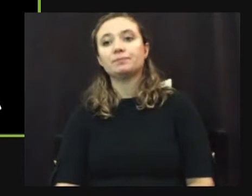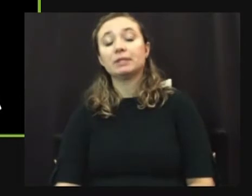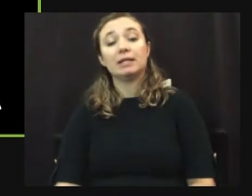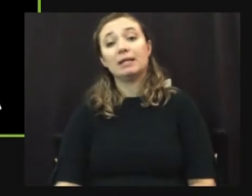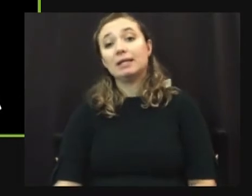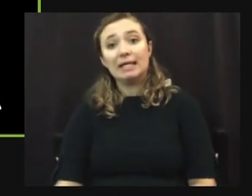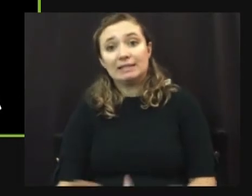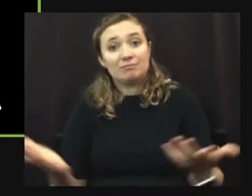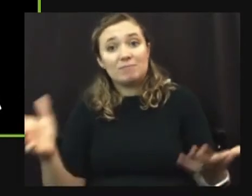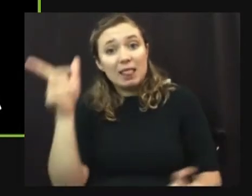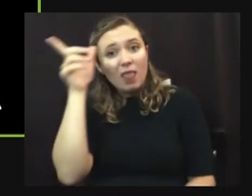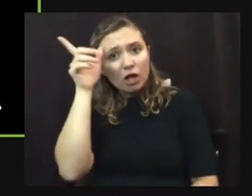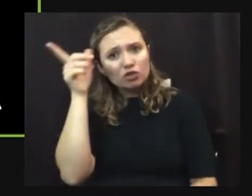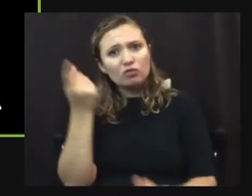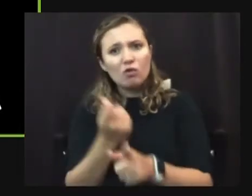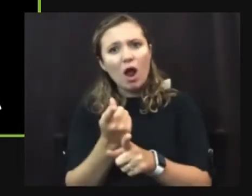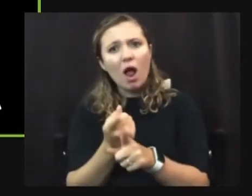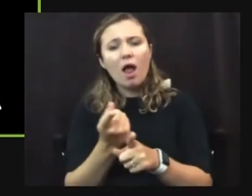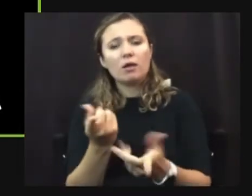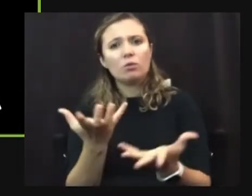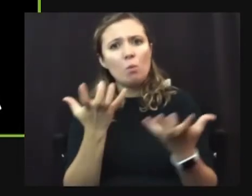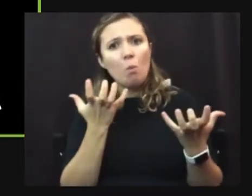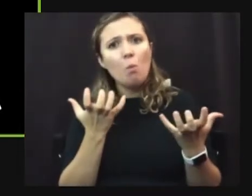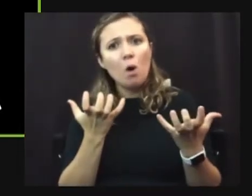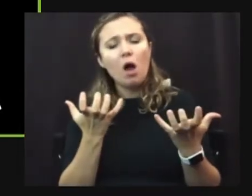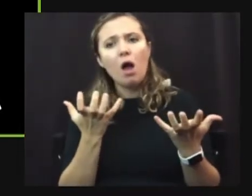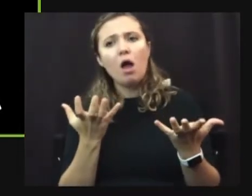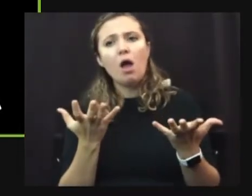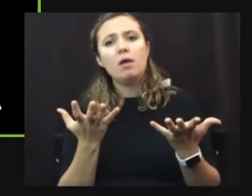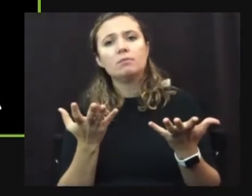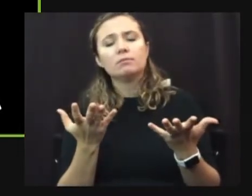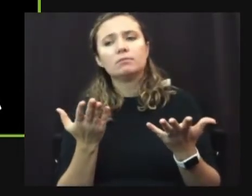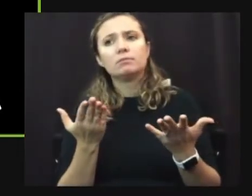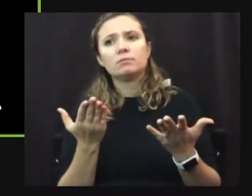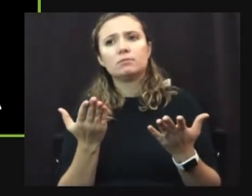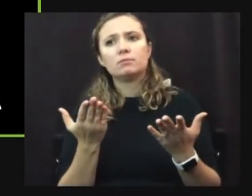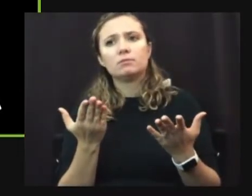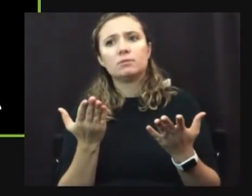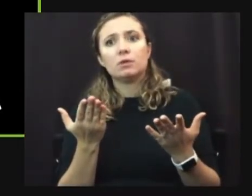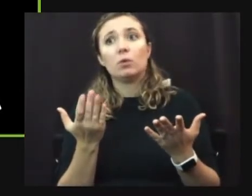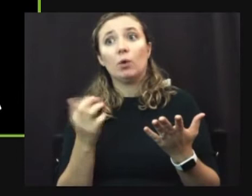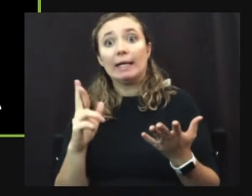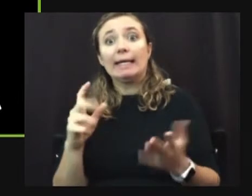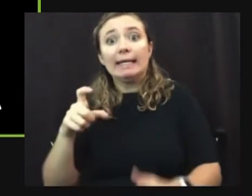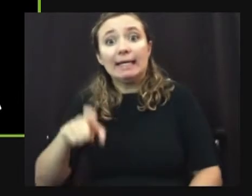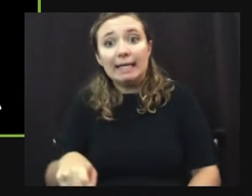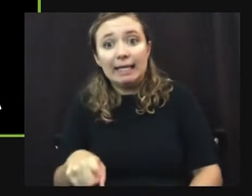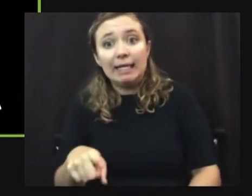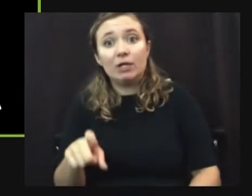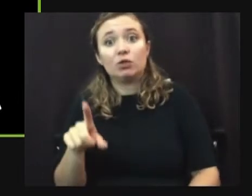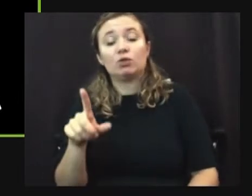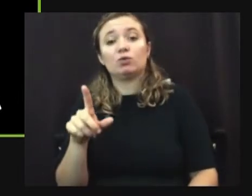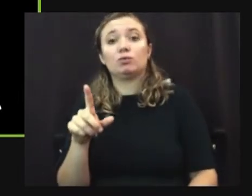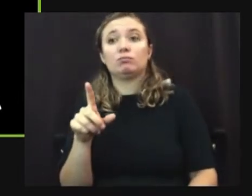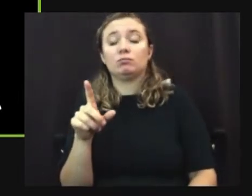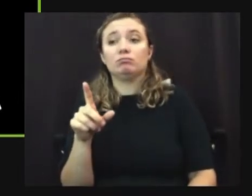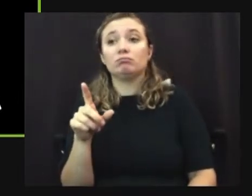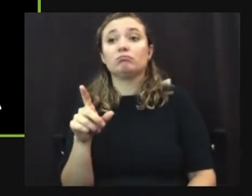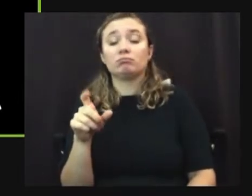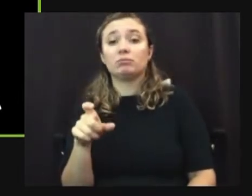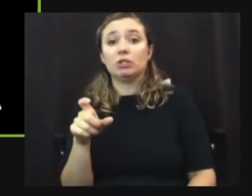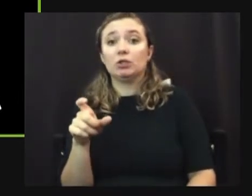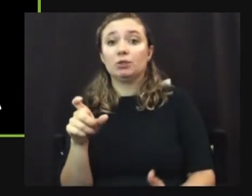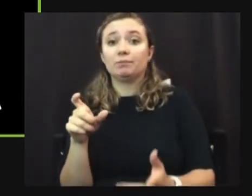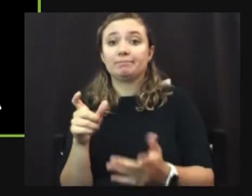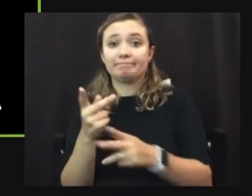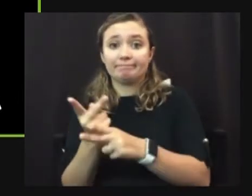it's logical, right? That you would want to, that you need to take care of people